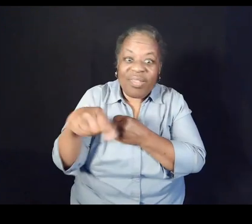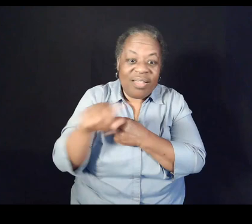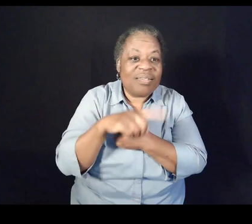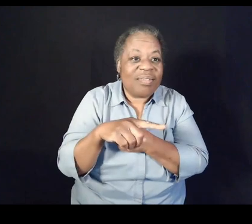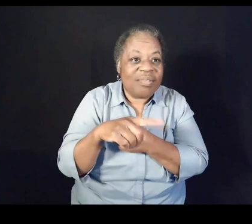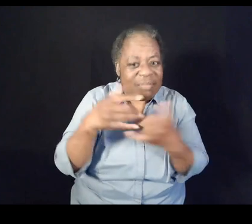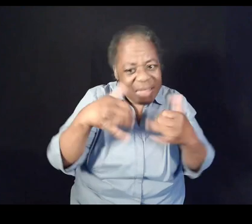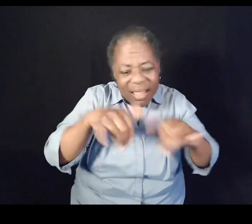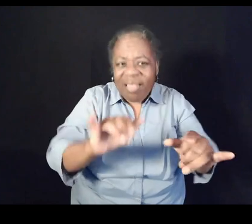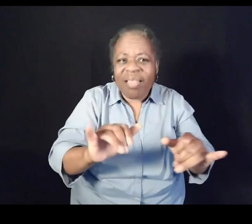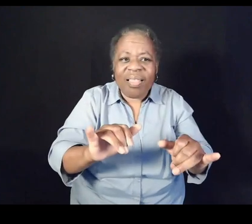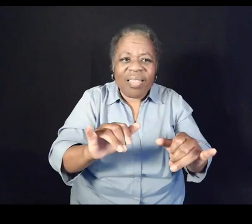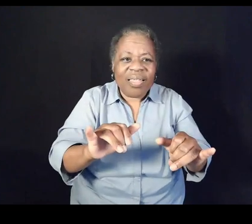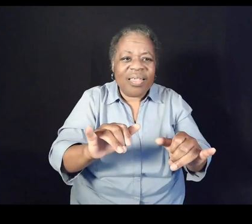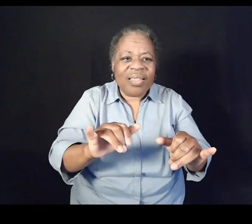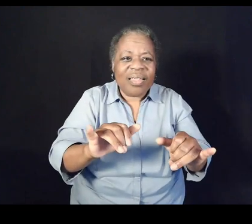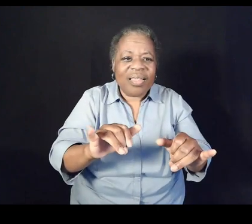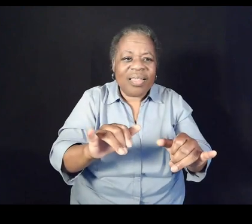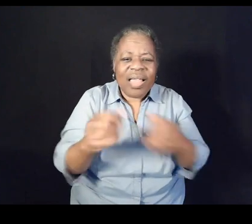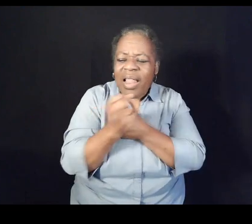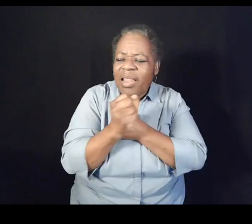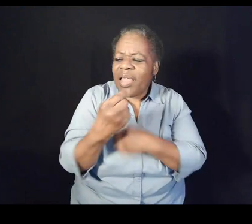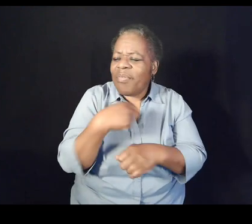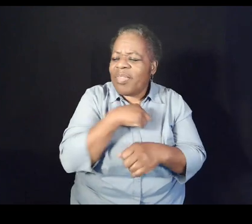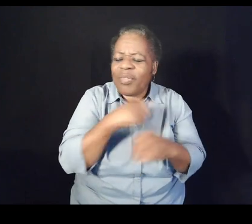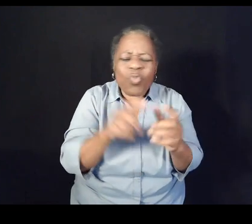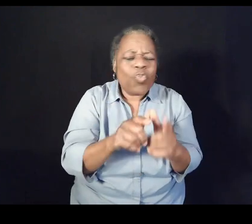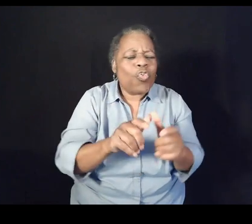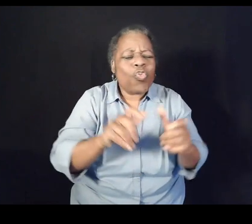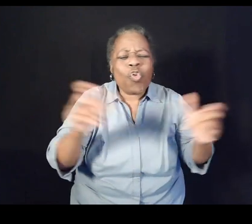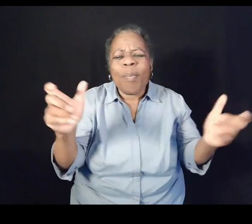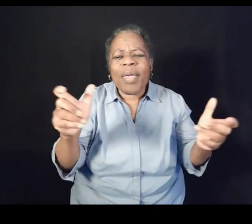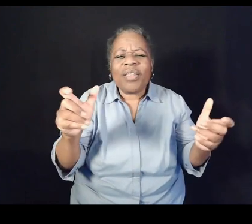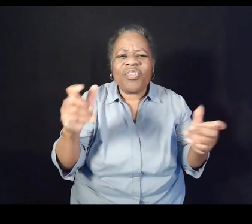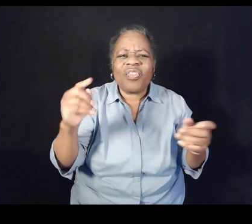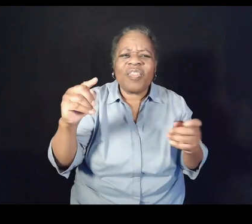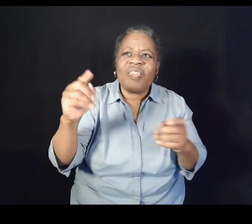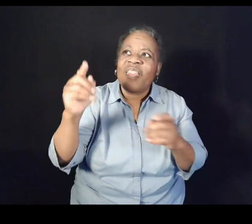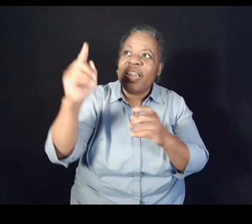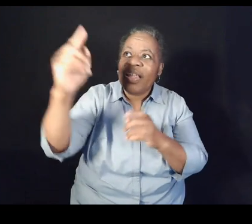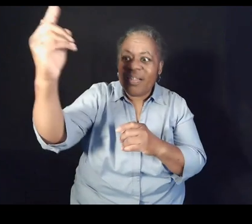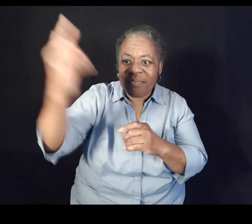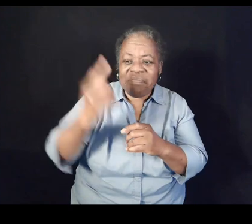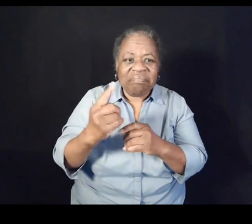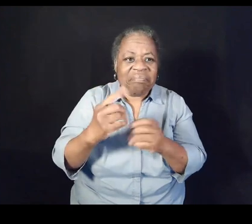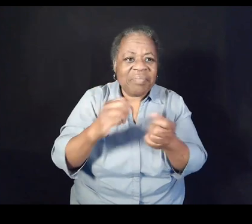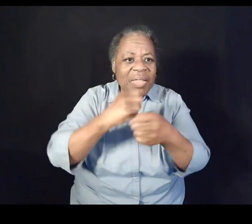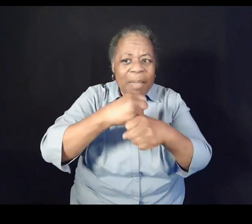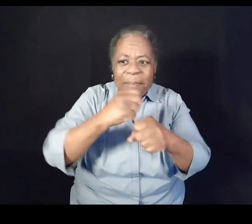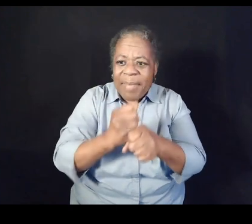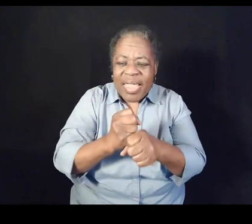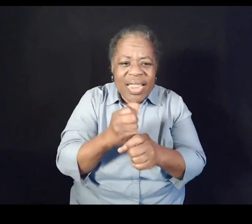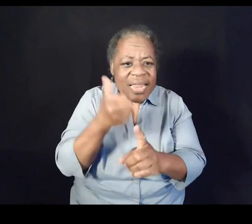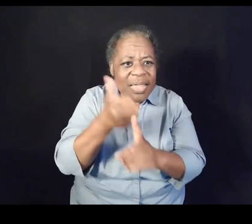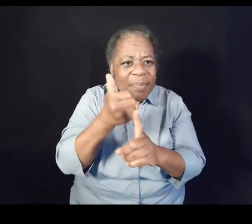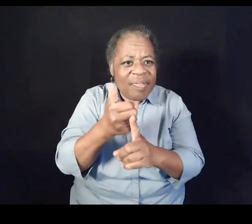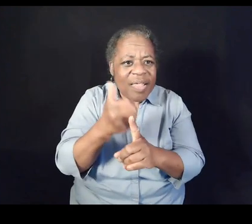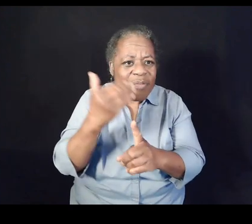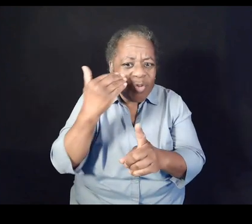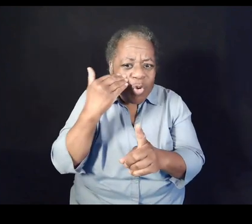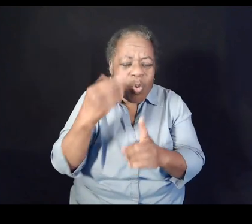He loves us so much that he's made himself known to us, not only in the natural world, as we've talked about